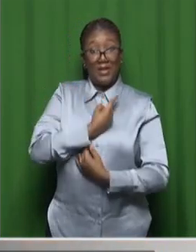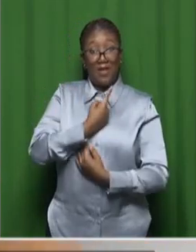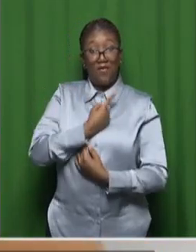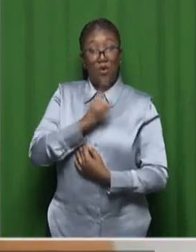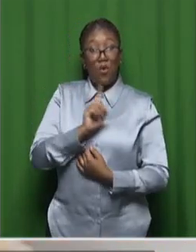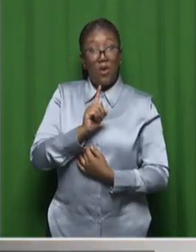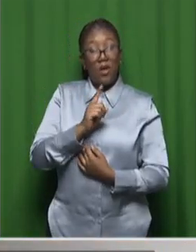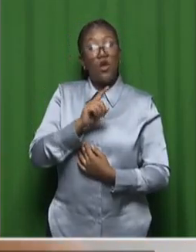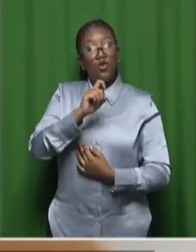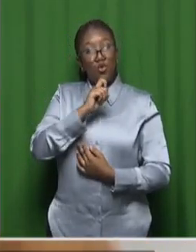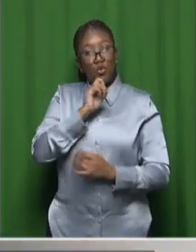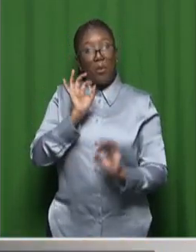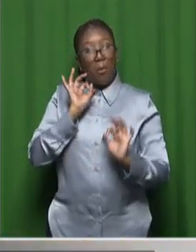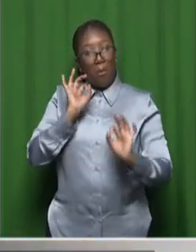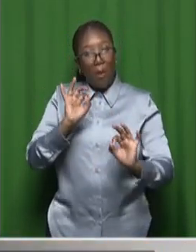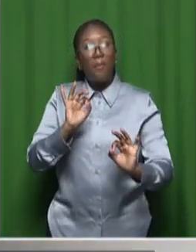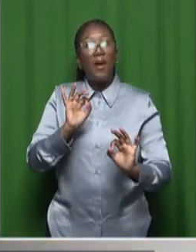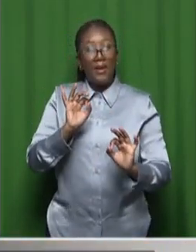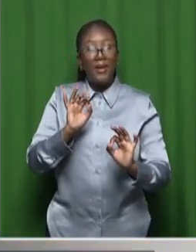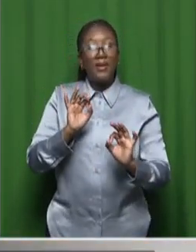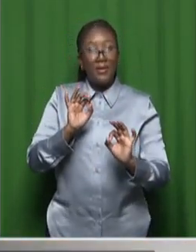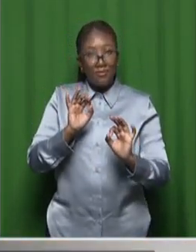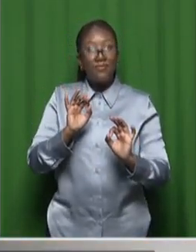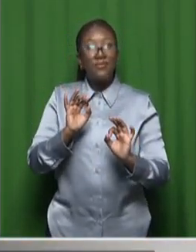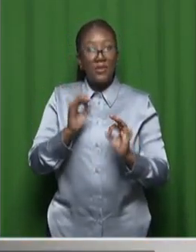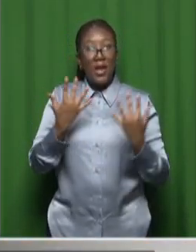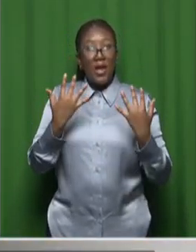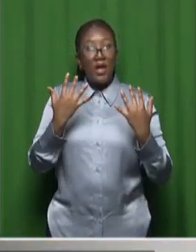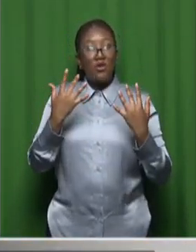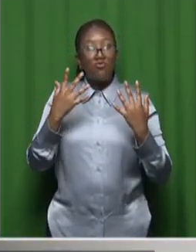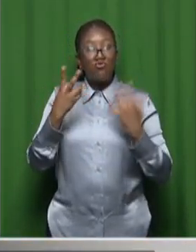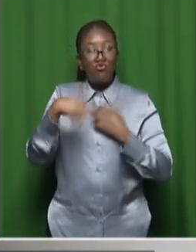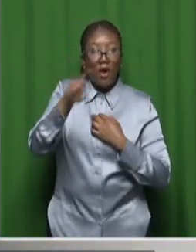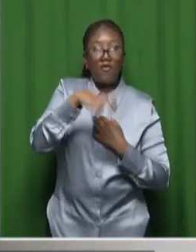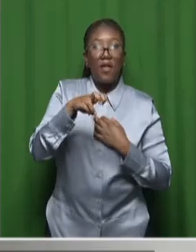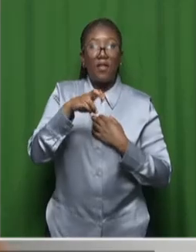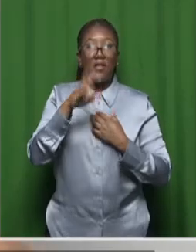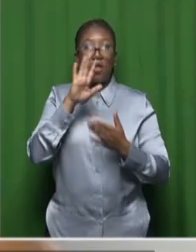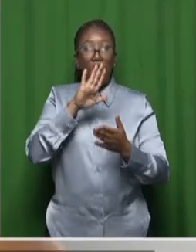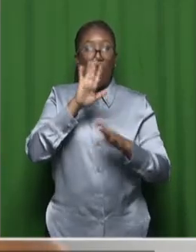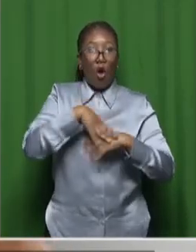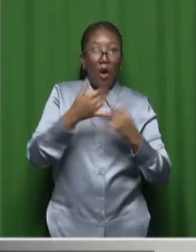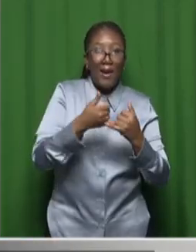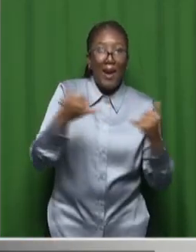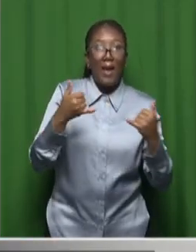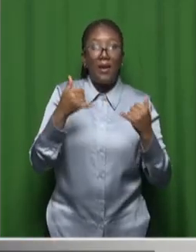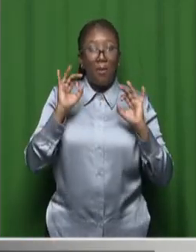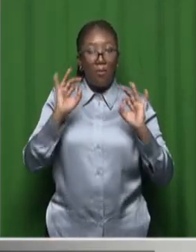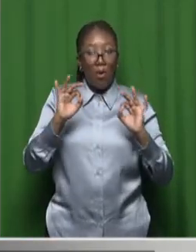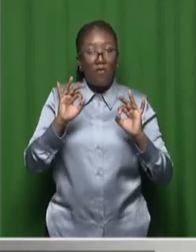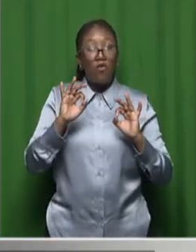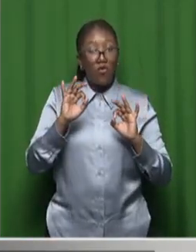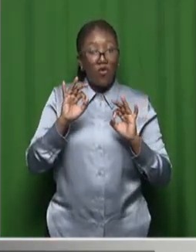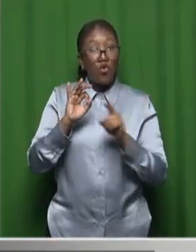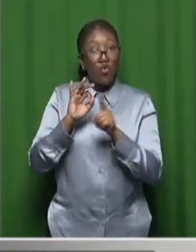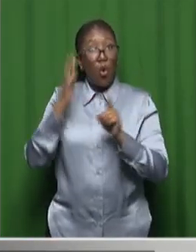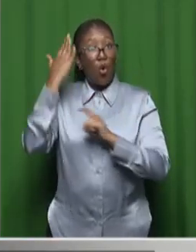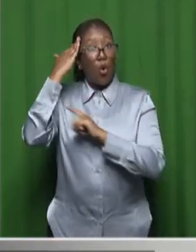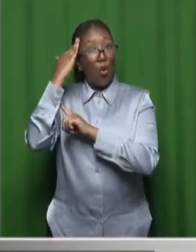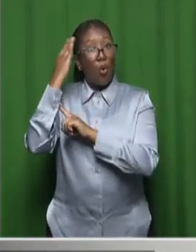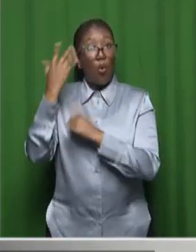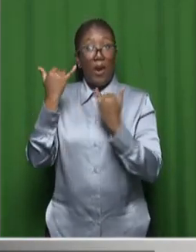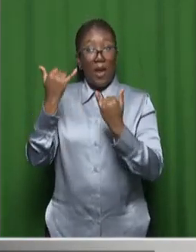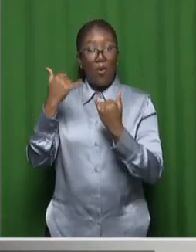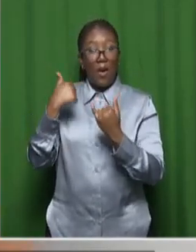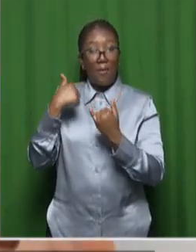the proper travel applications, right? And with that being said, if you know what you're